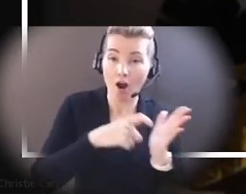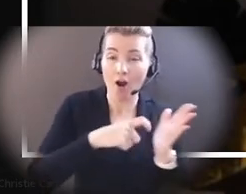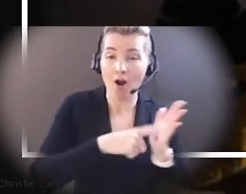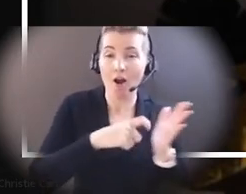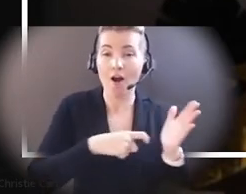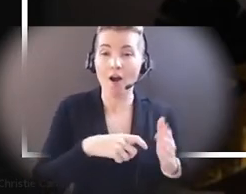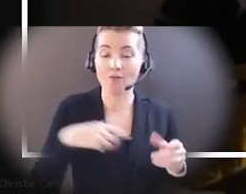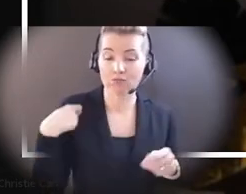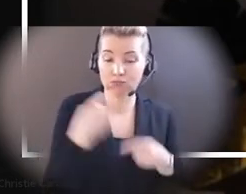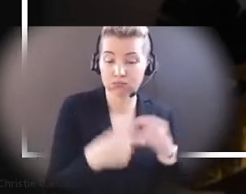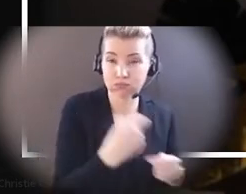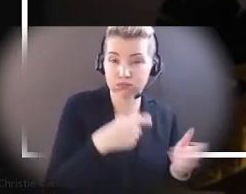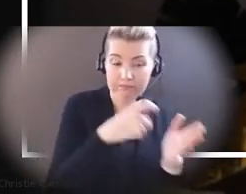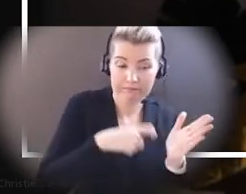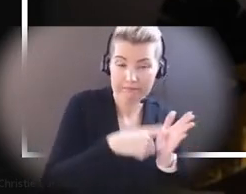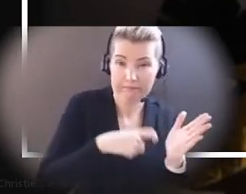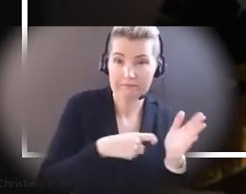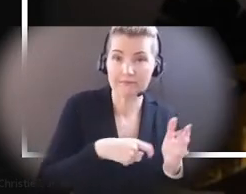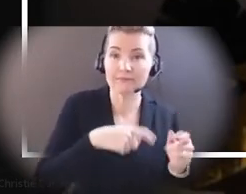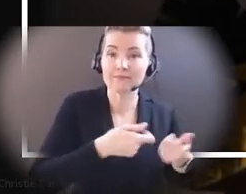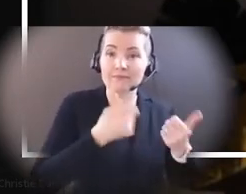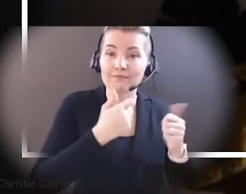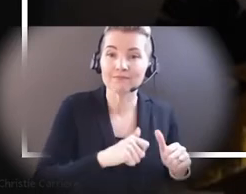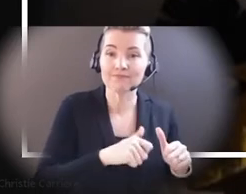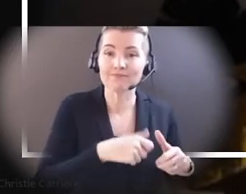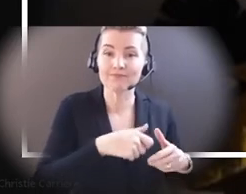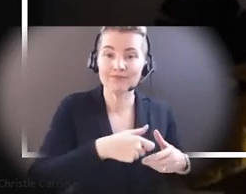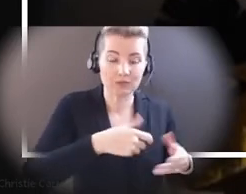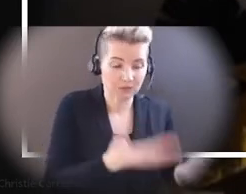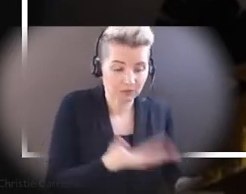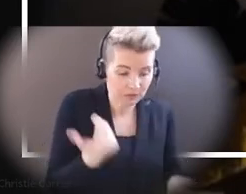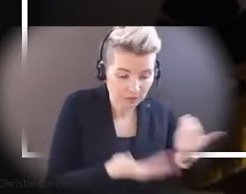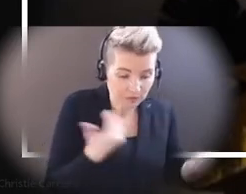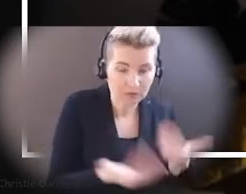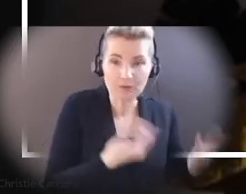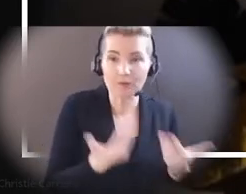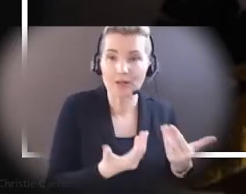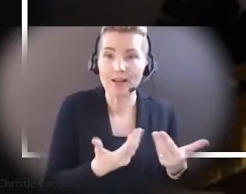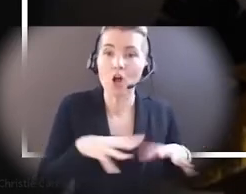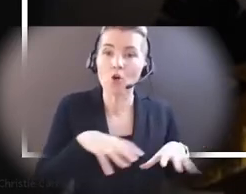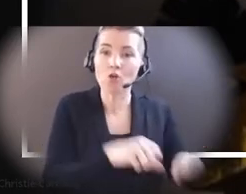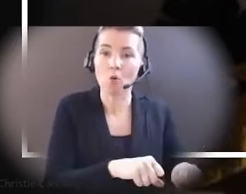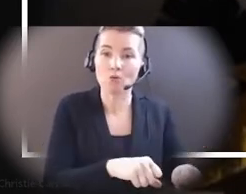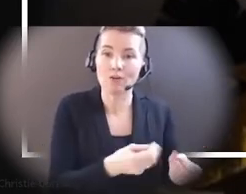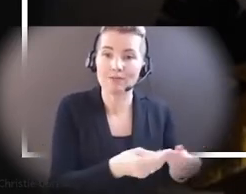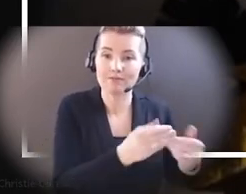archaeological dig, and reappropriating of the pines as a settler colonial site on